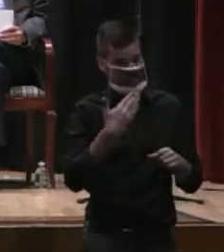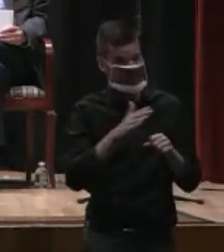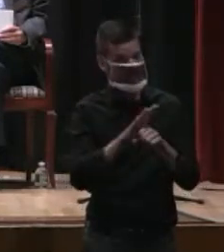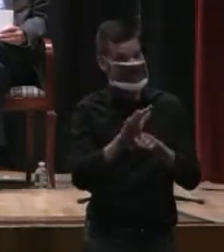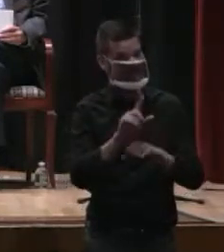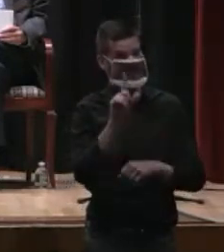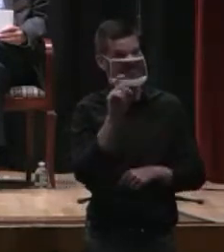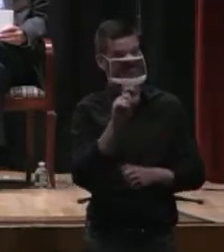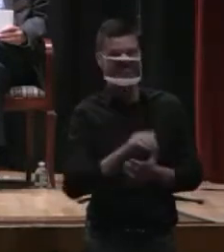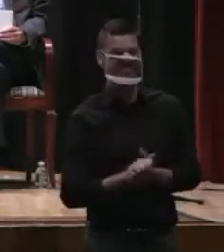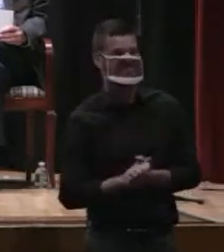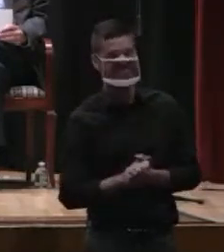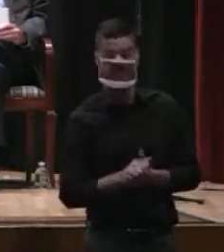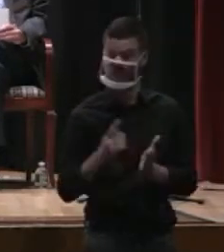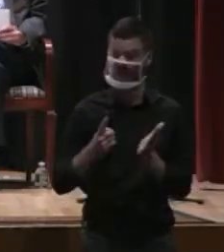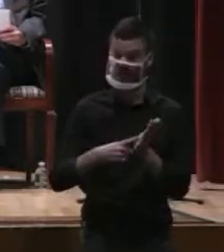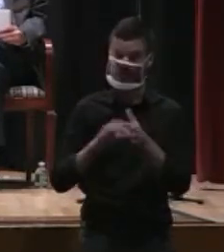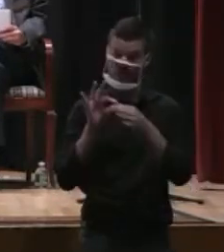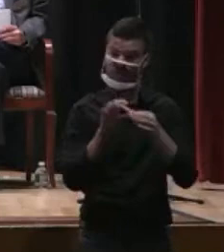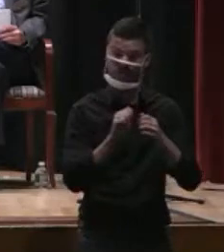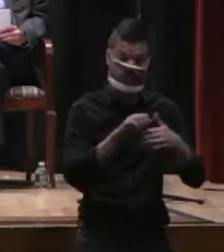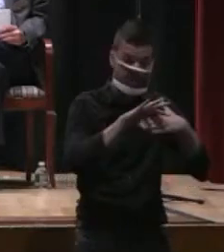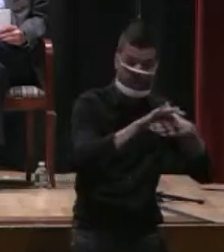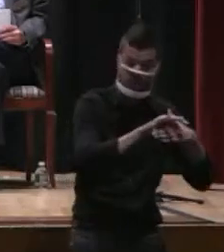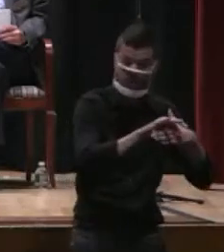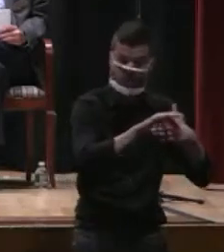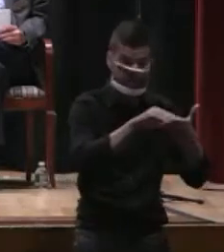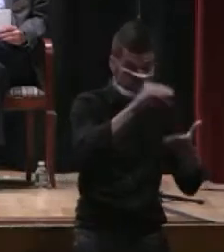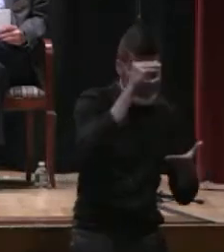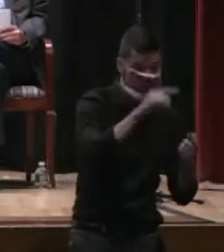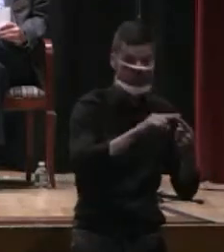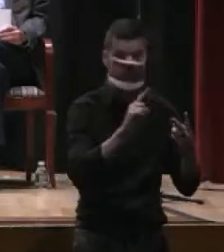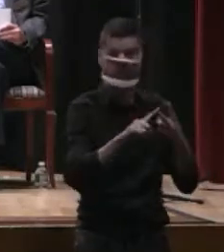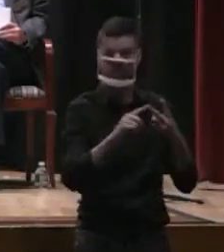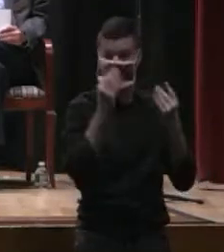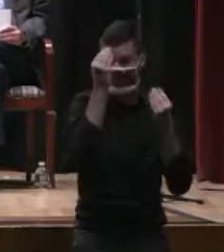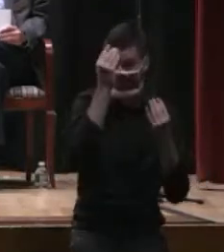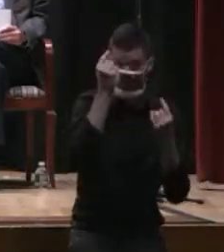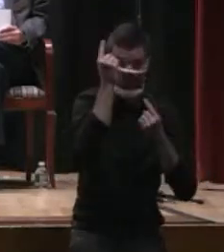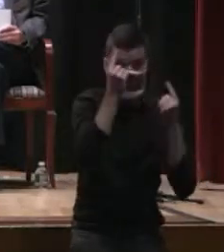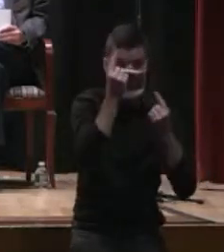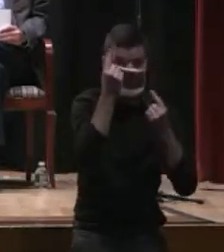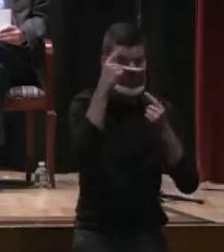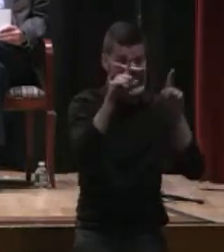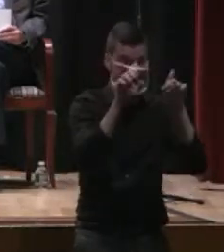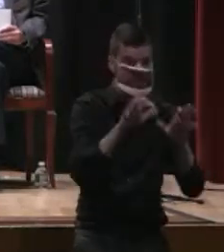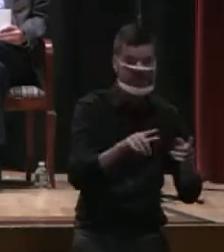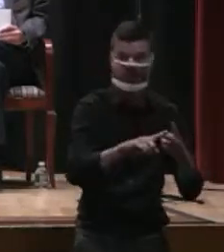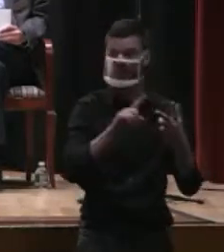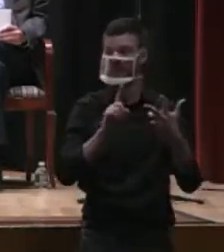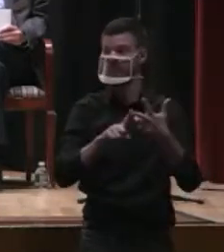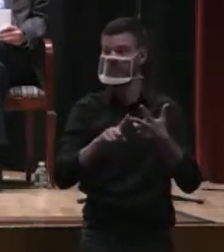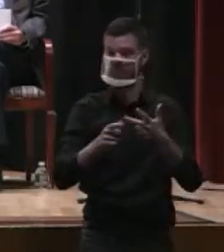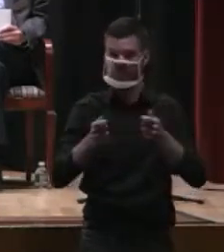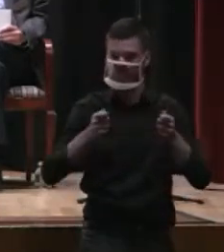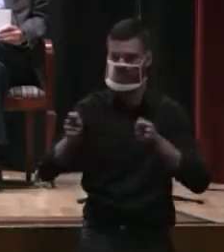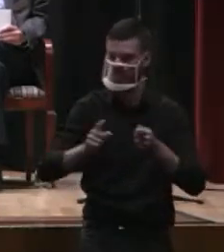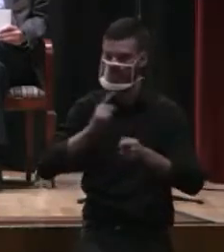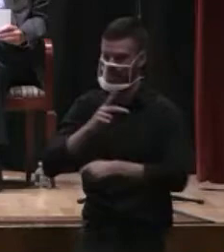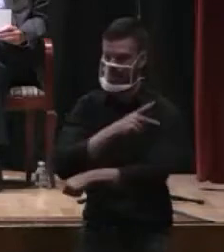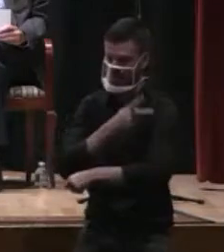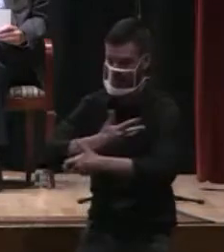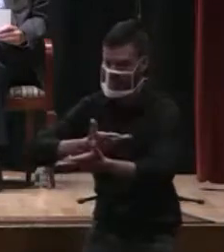At times it was content-related struggles, critical thinking on exams, handling a real-life